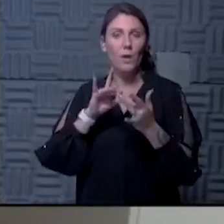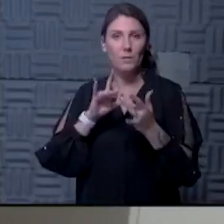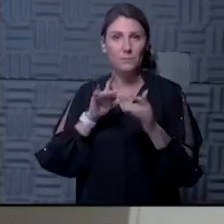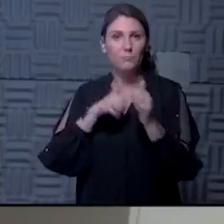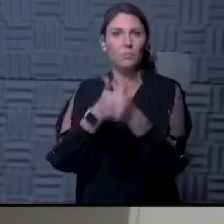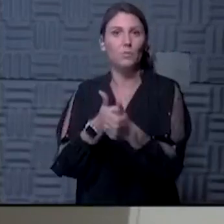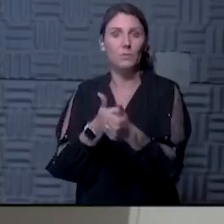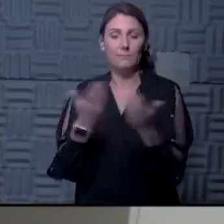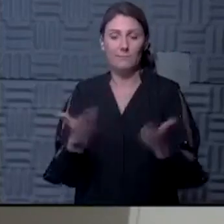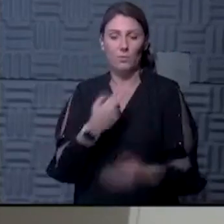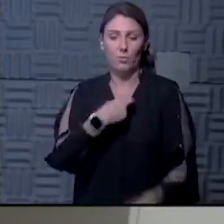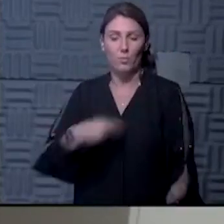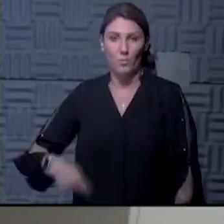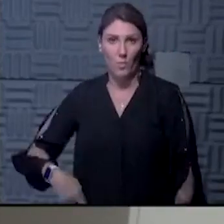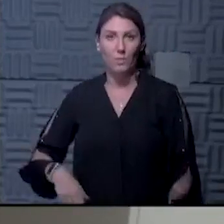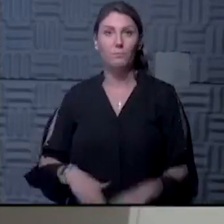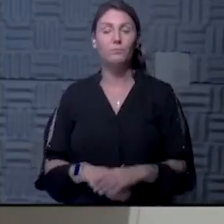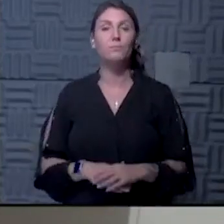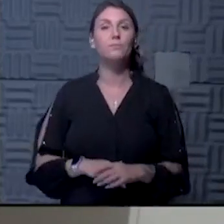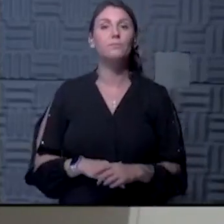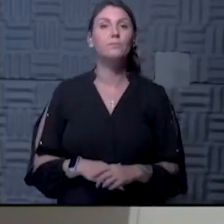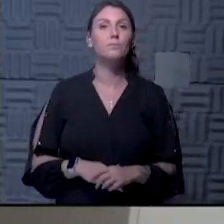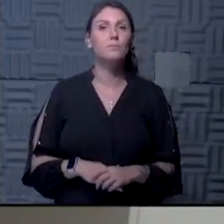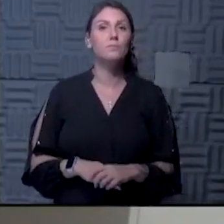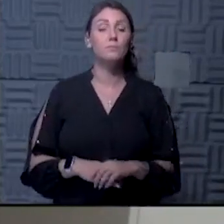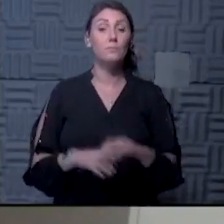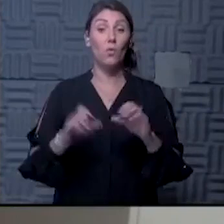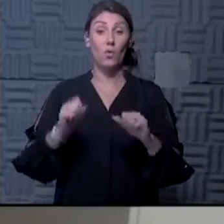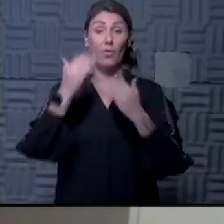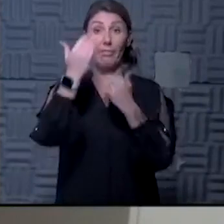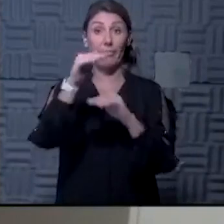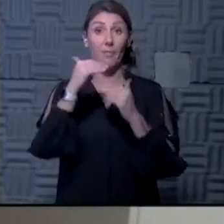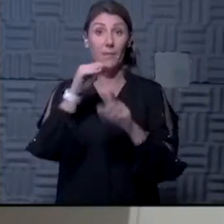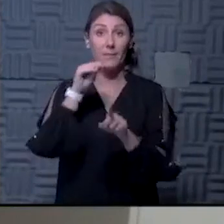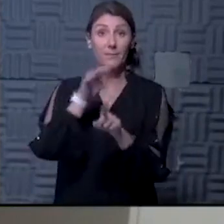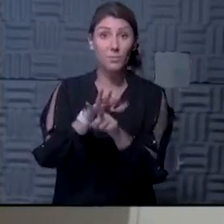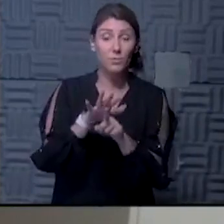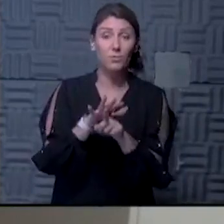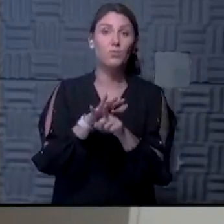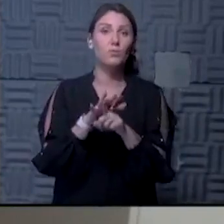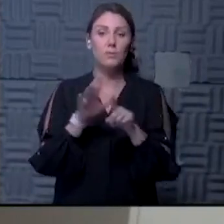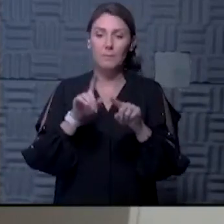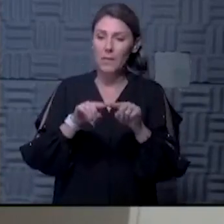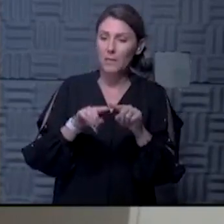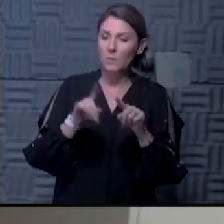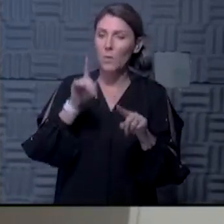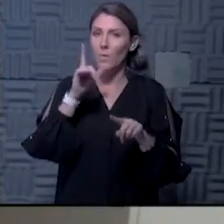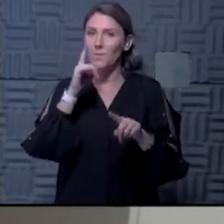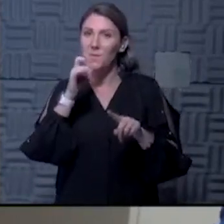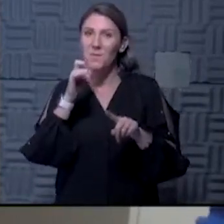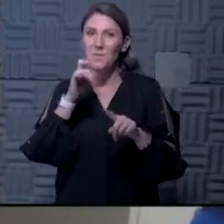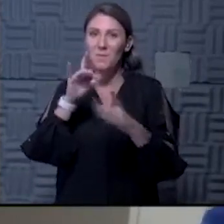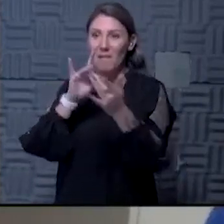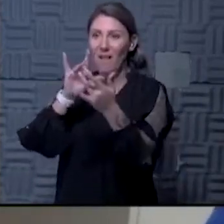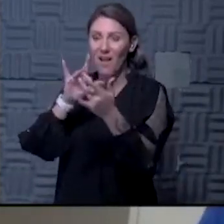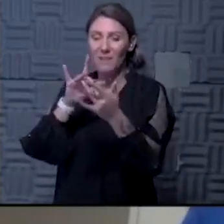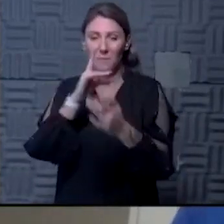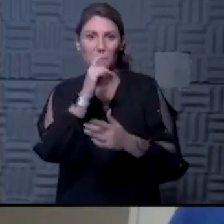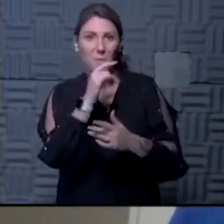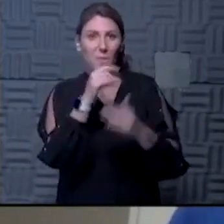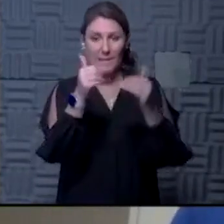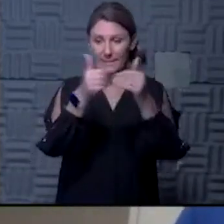and we were able to limit the exposures based on who was attached to who, and separate